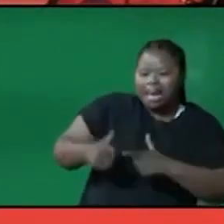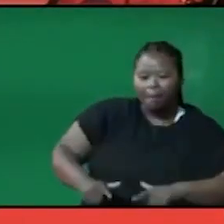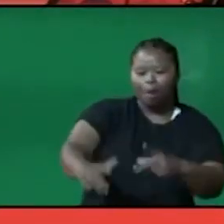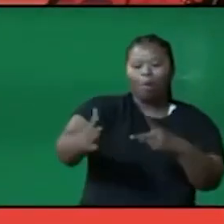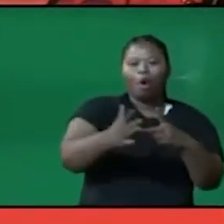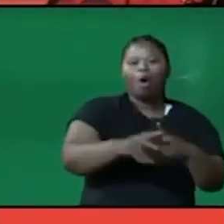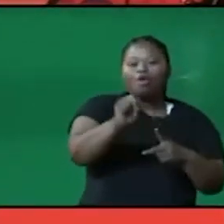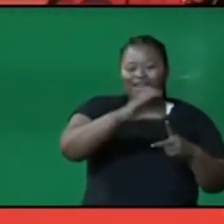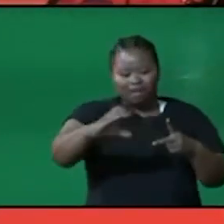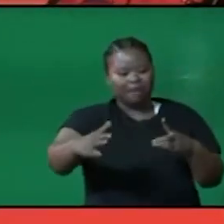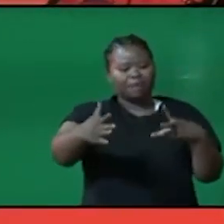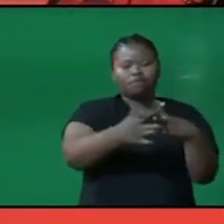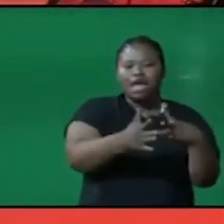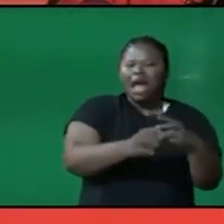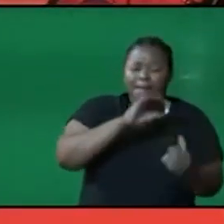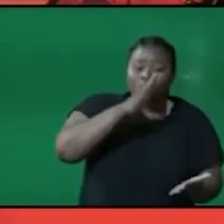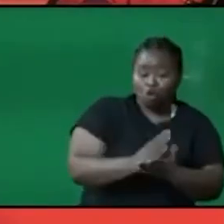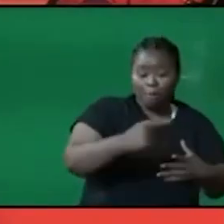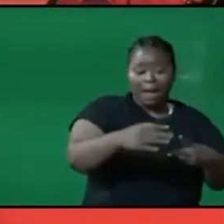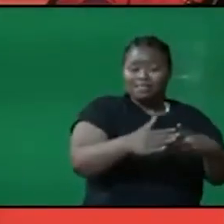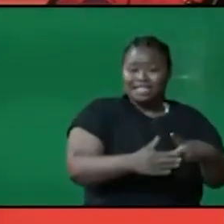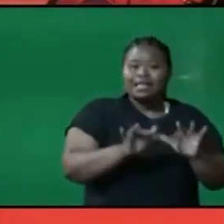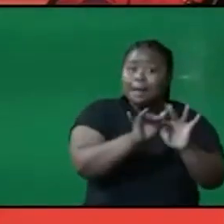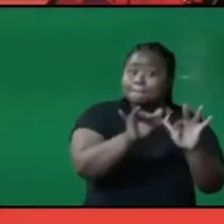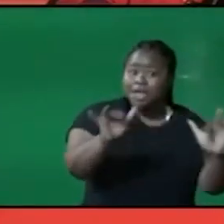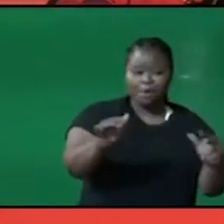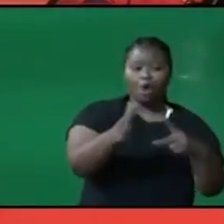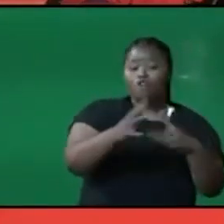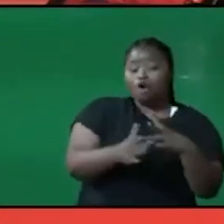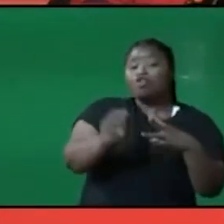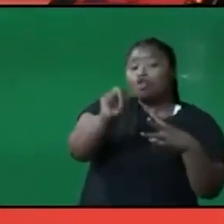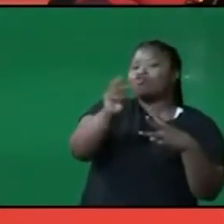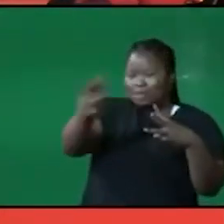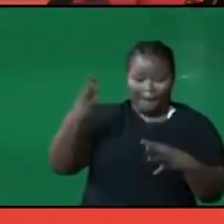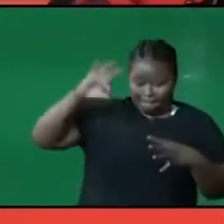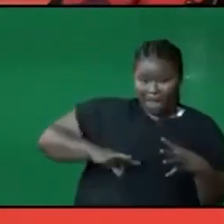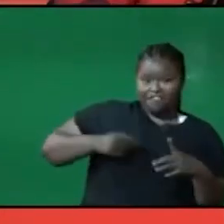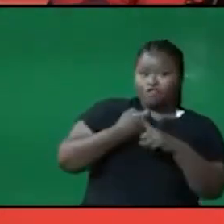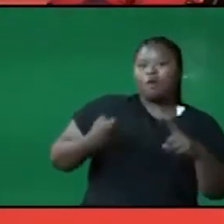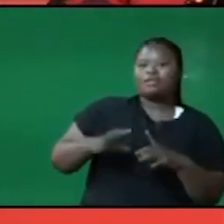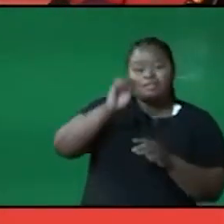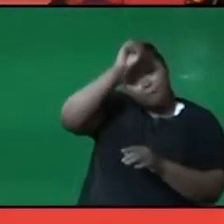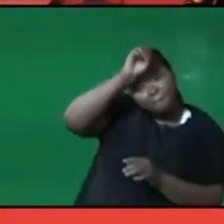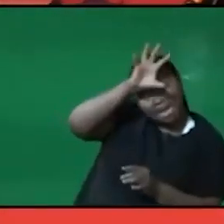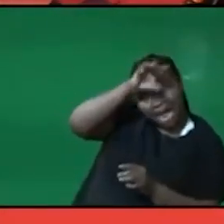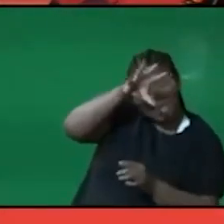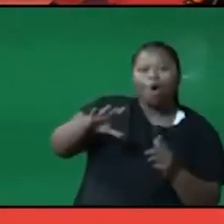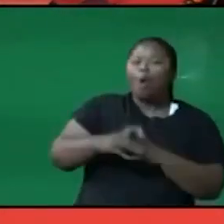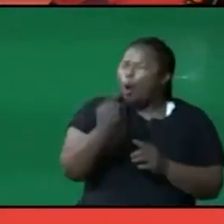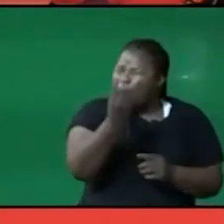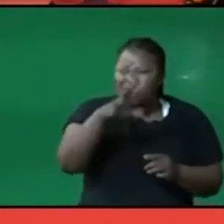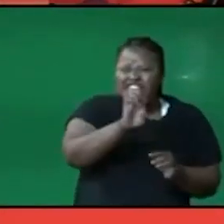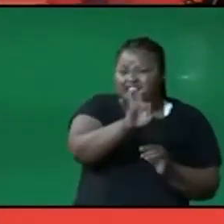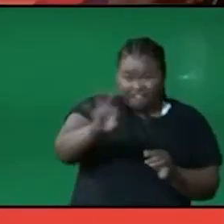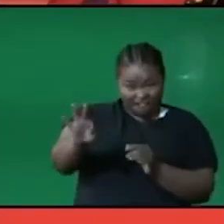and Northern Cape and make sure that the people of Northwest benefit from the minerals. Only the